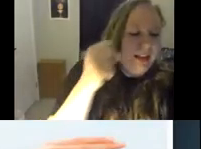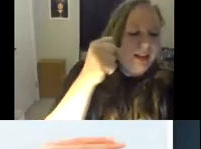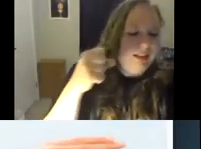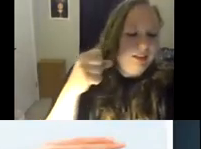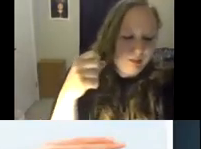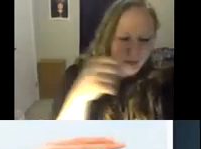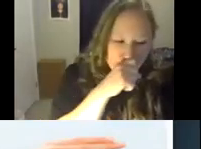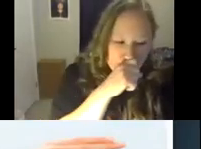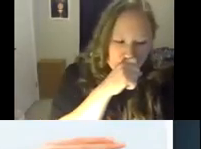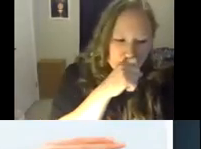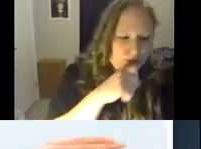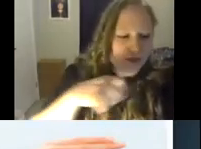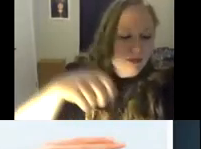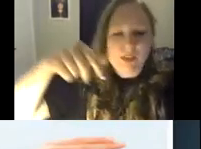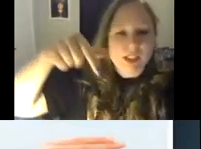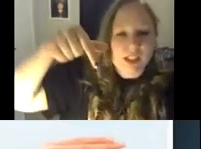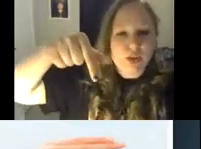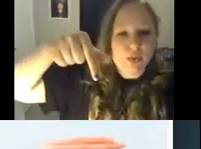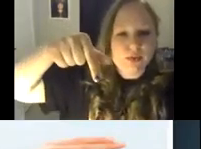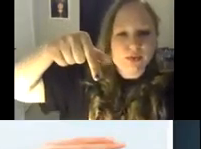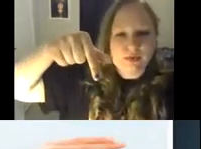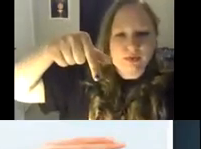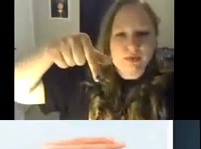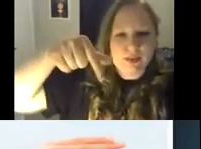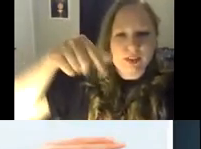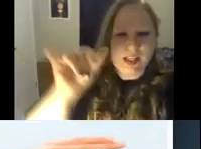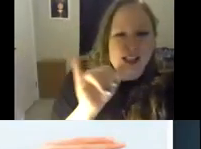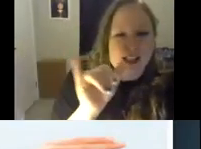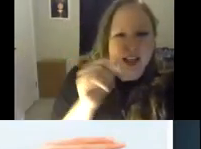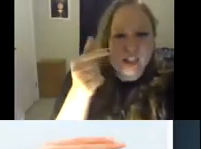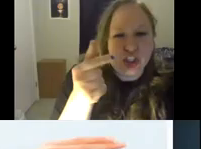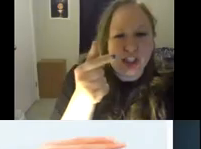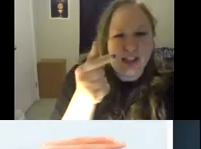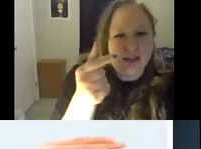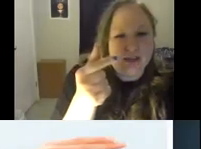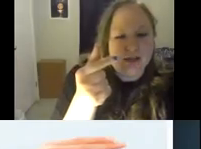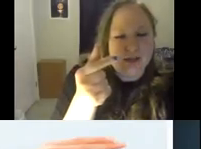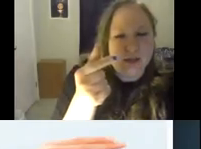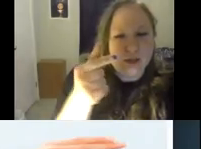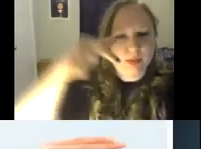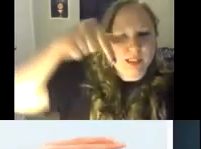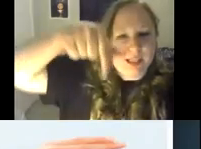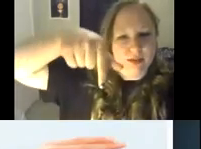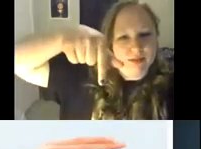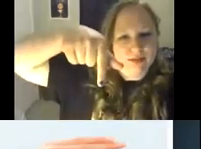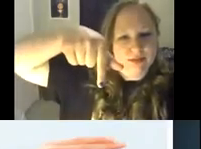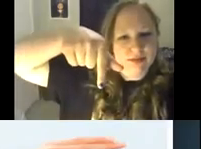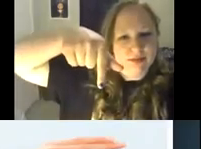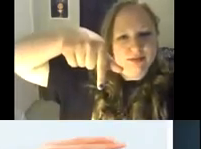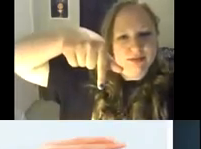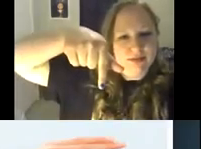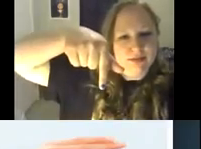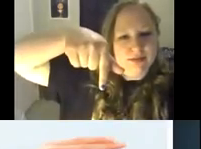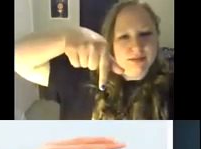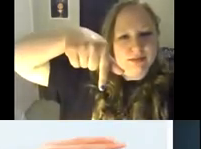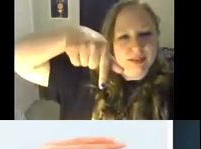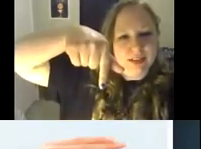And then Q, it's like G, but down.